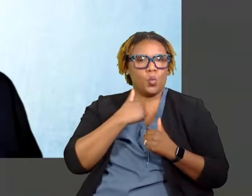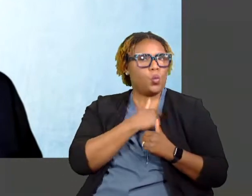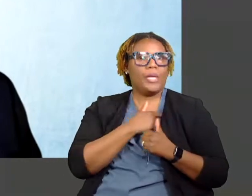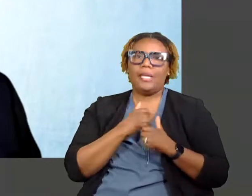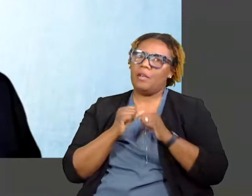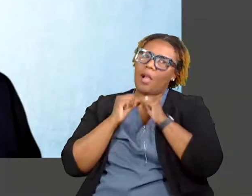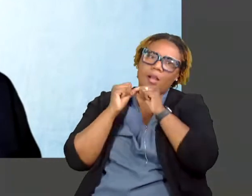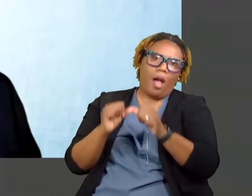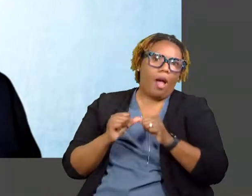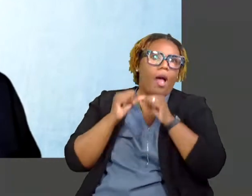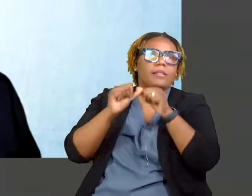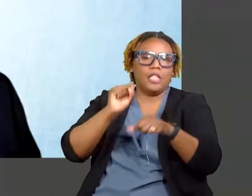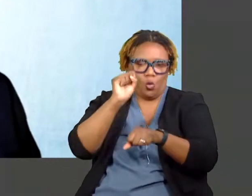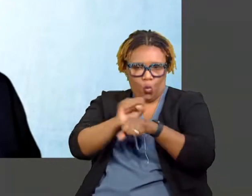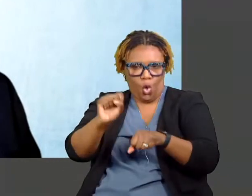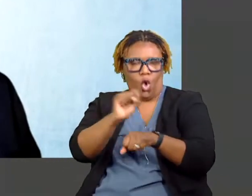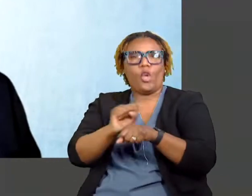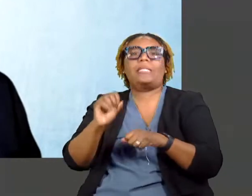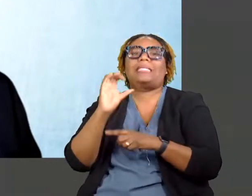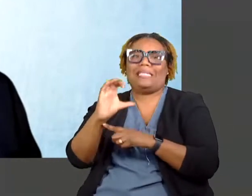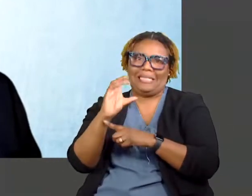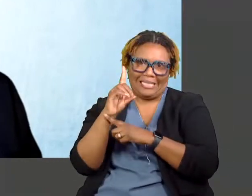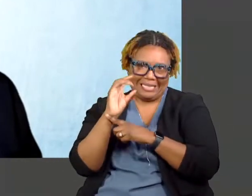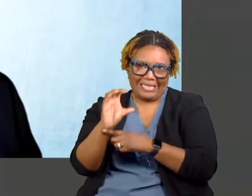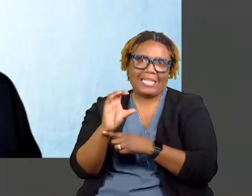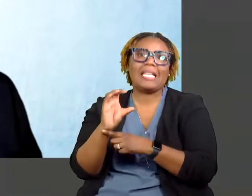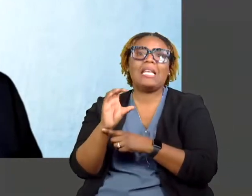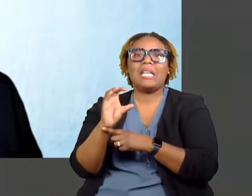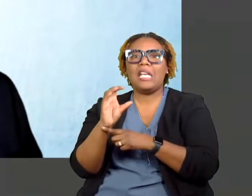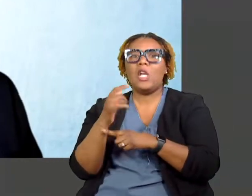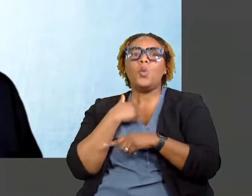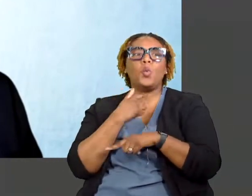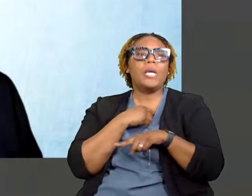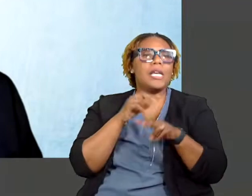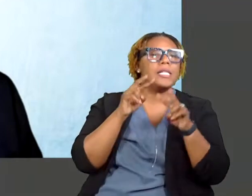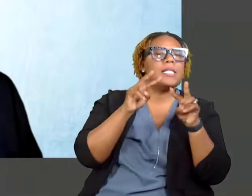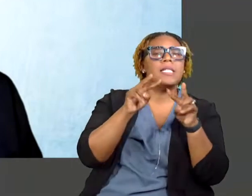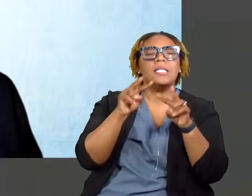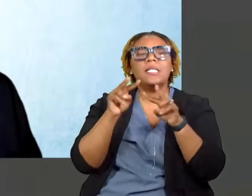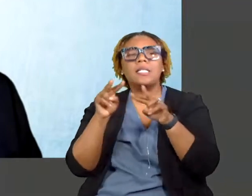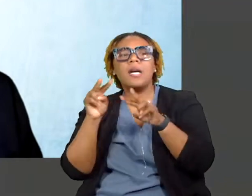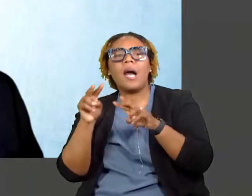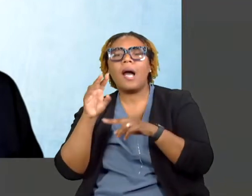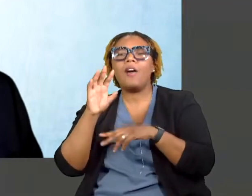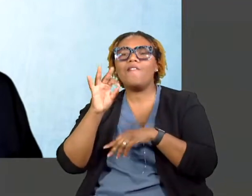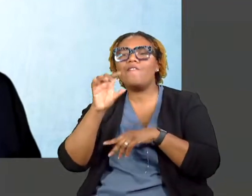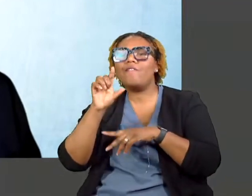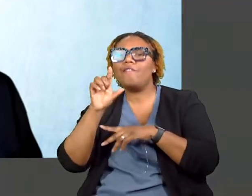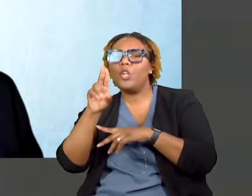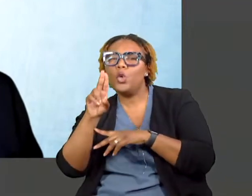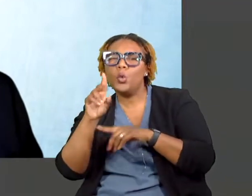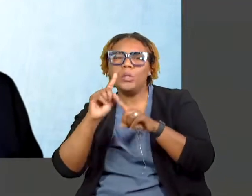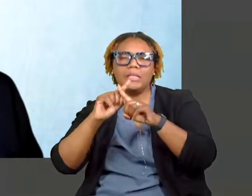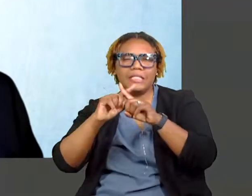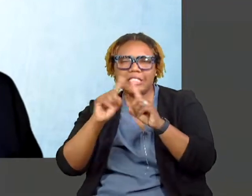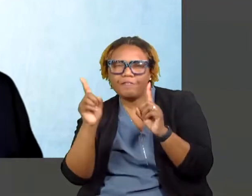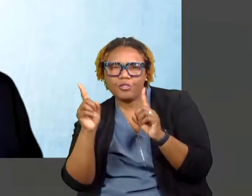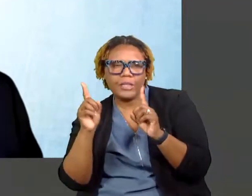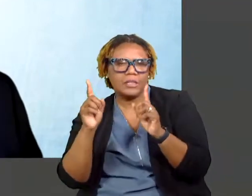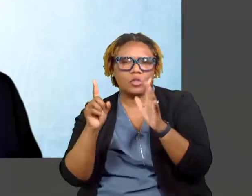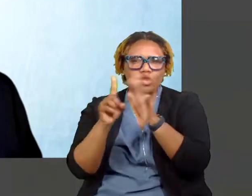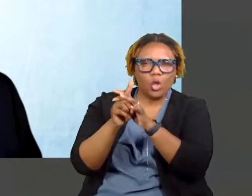constantly working with our partners at CDC and looking out for influenza viruses that are just a little bit different from the things that we've seen in the